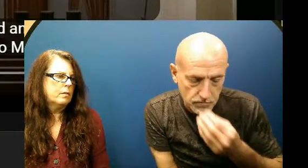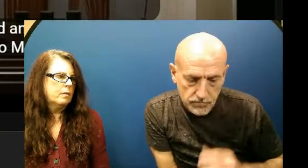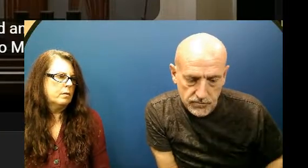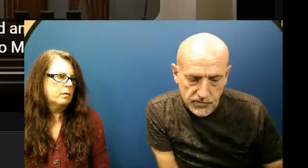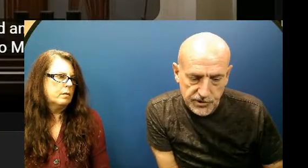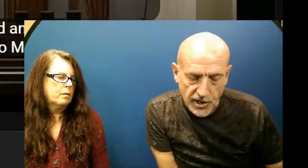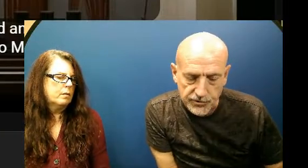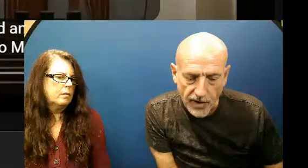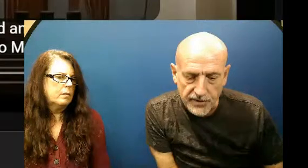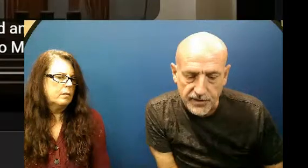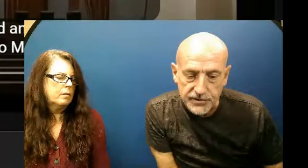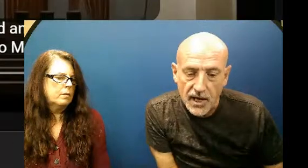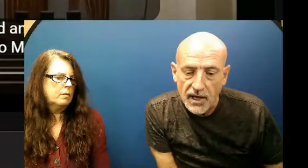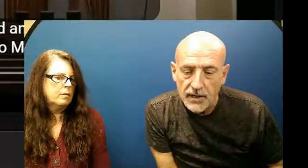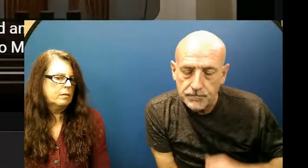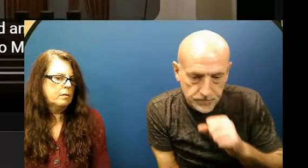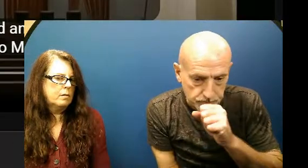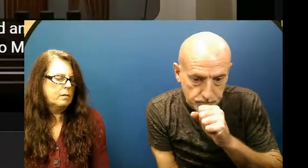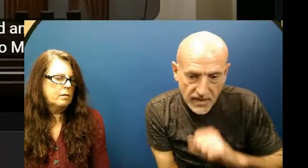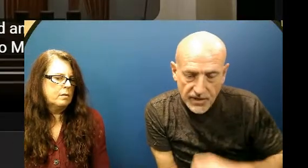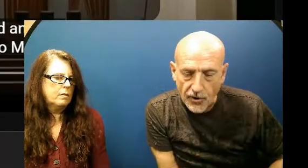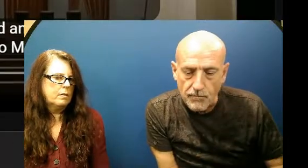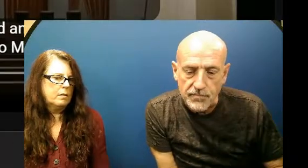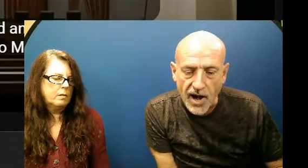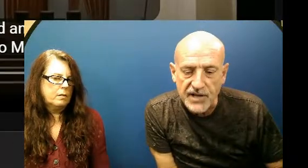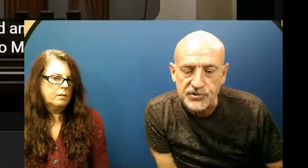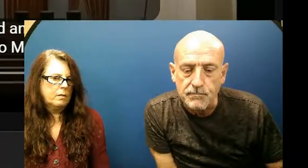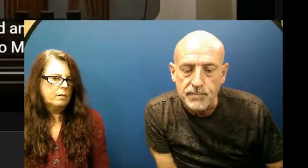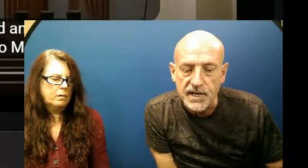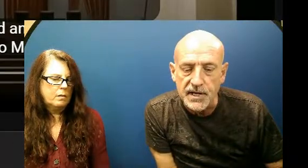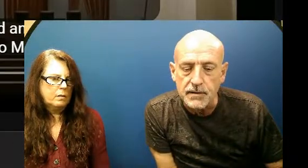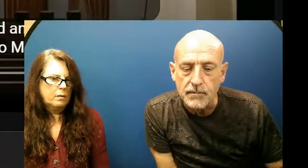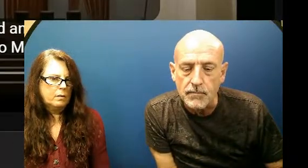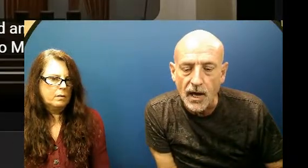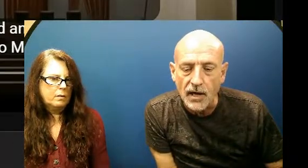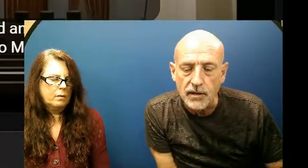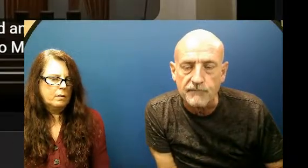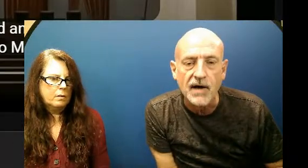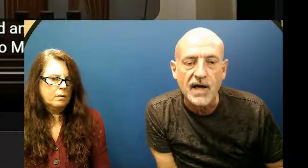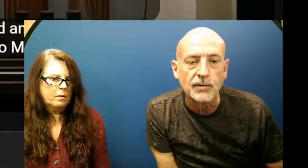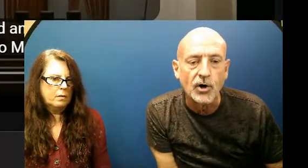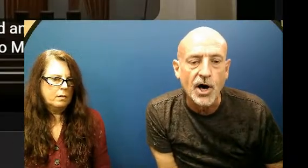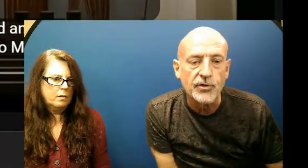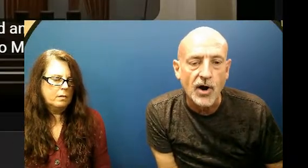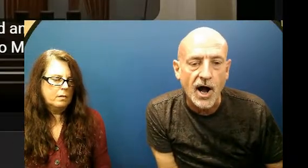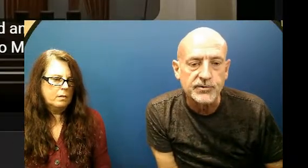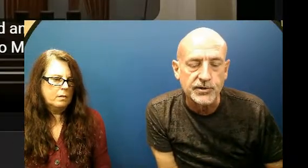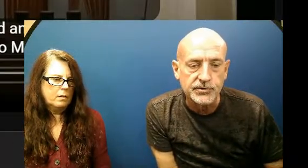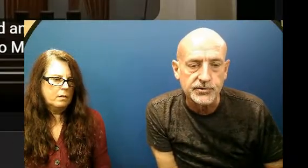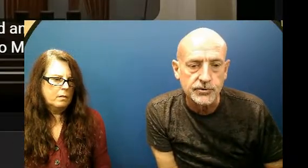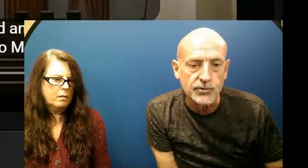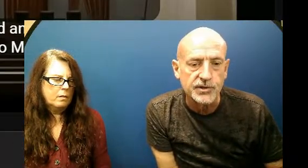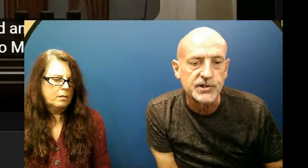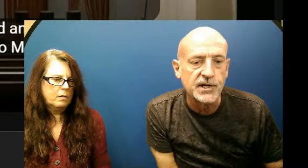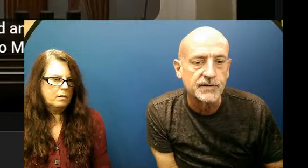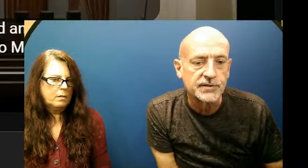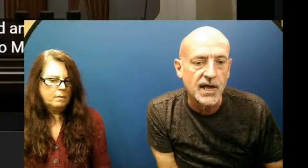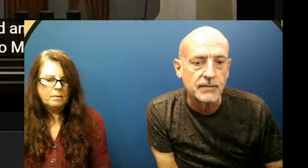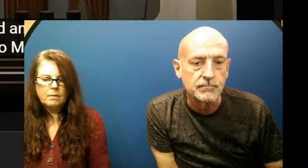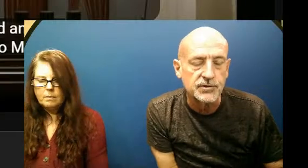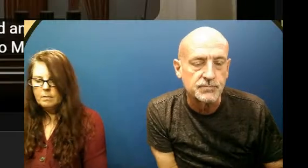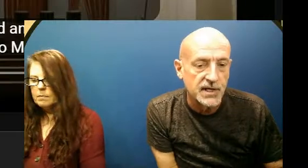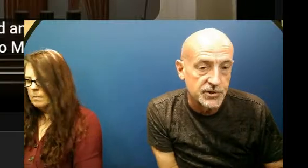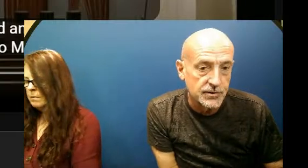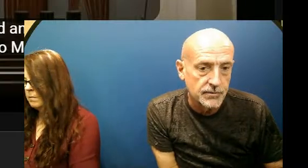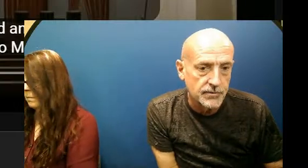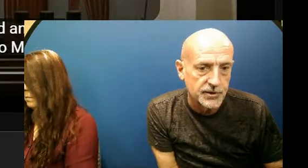them discuss around this, there has to be available other options to achieve the